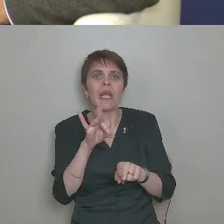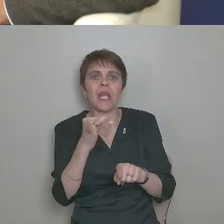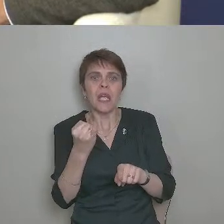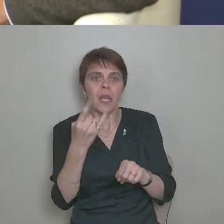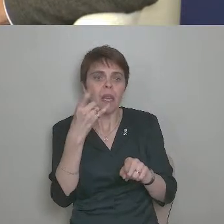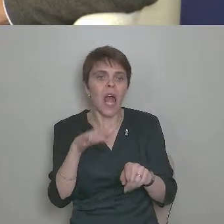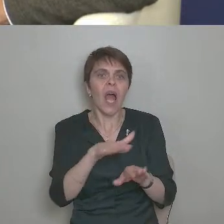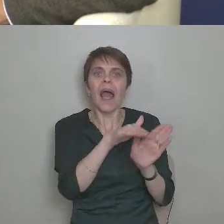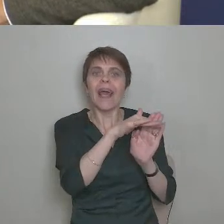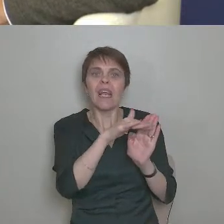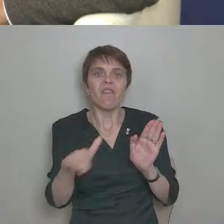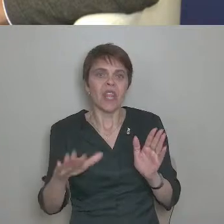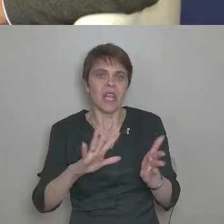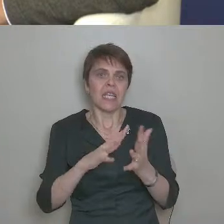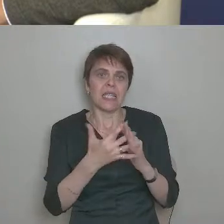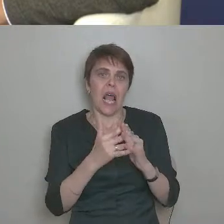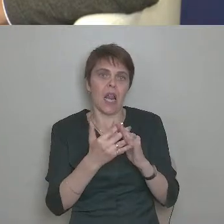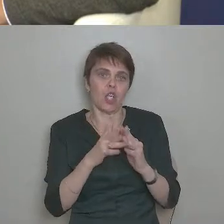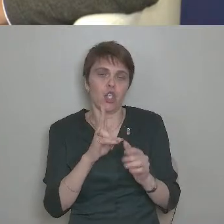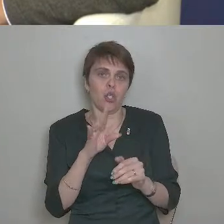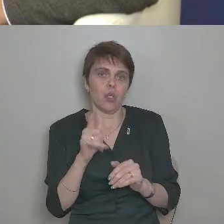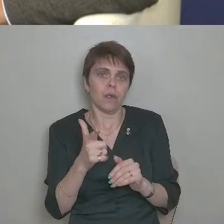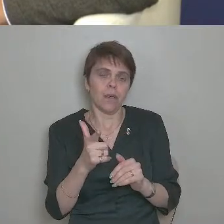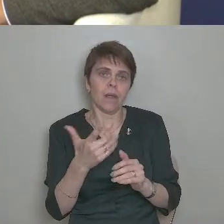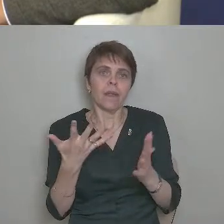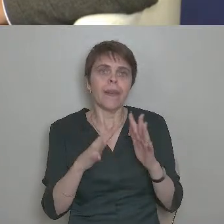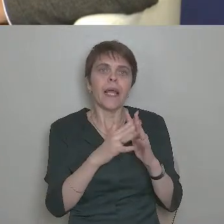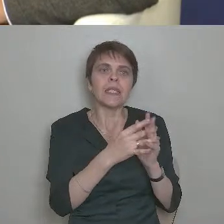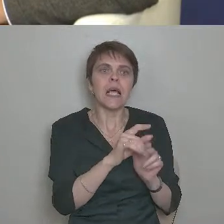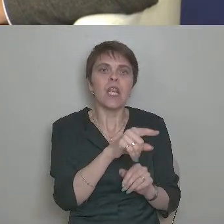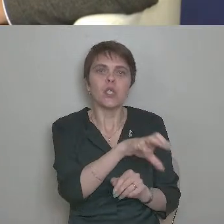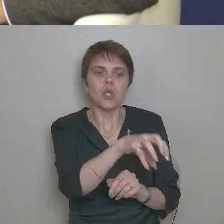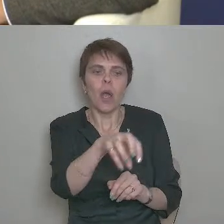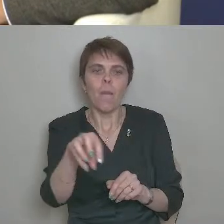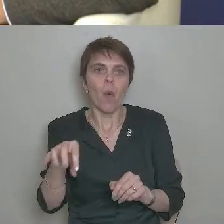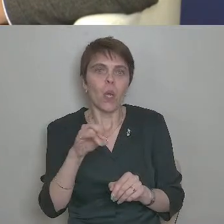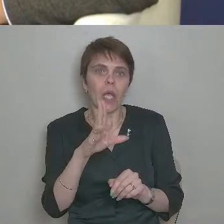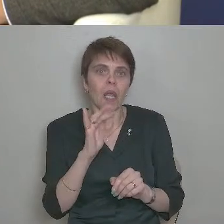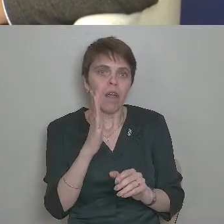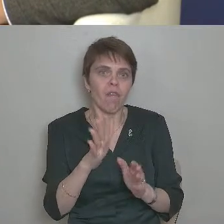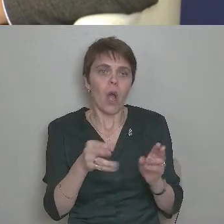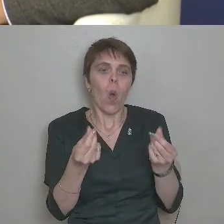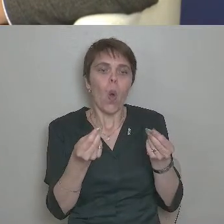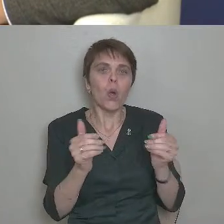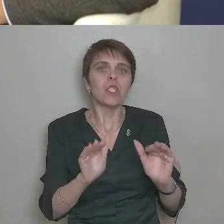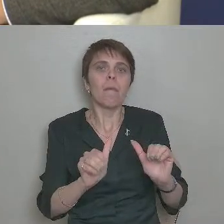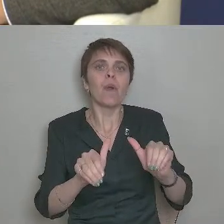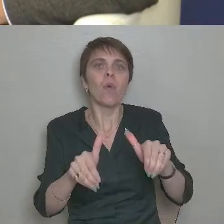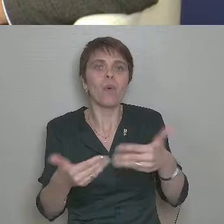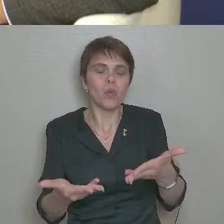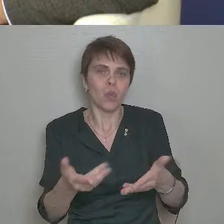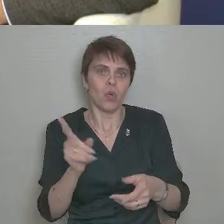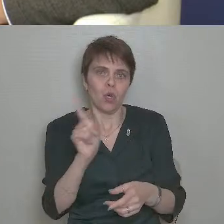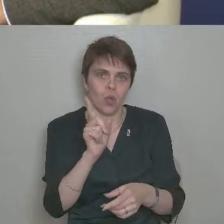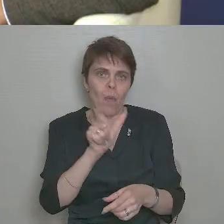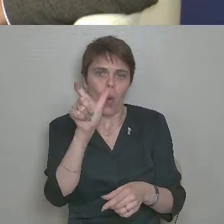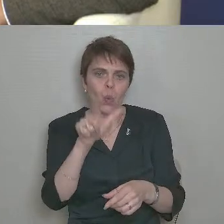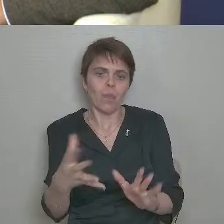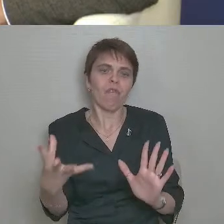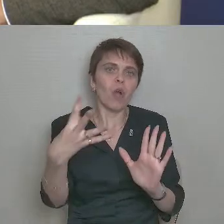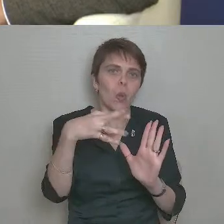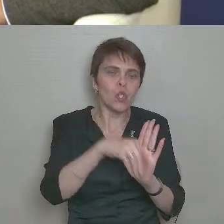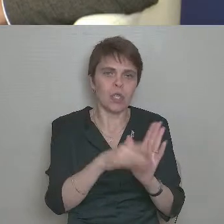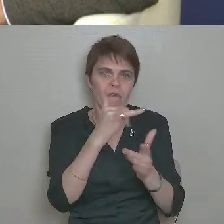low level, sub-level, at the level of settlements and small villages, they even offer